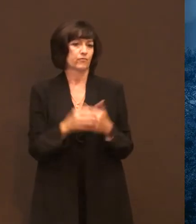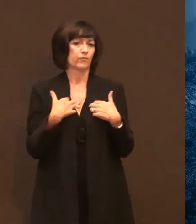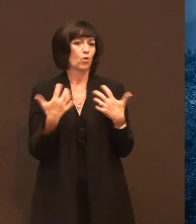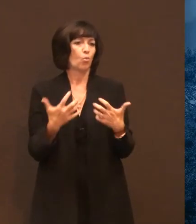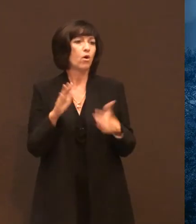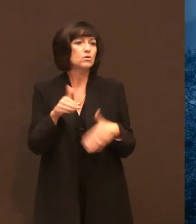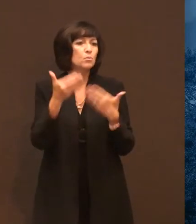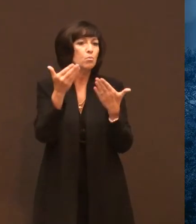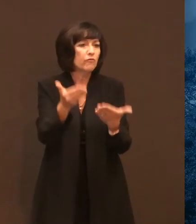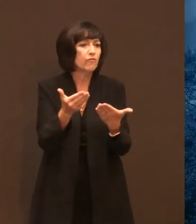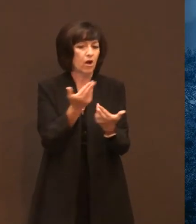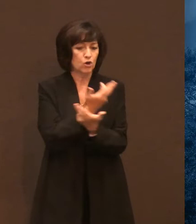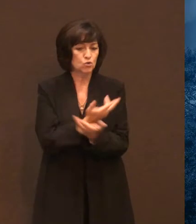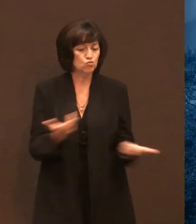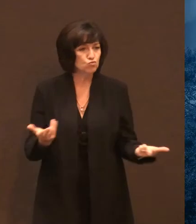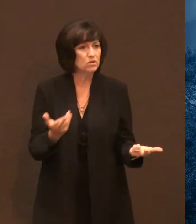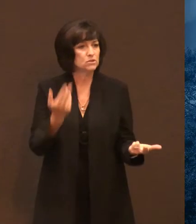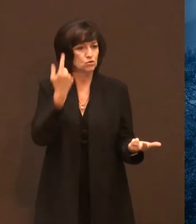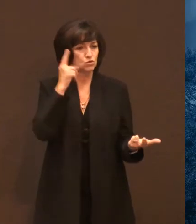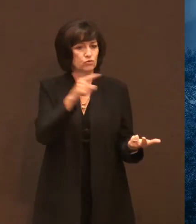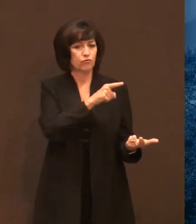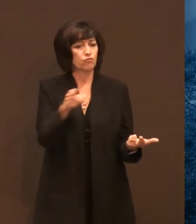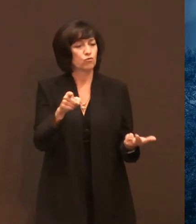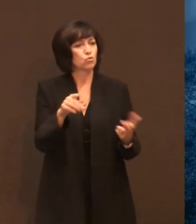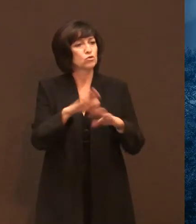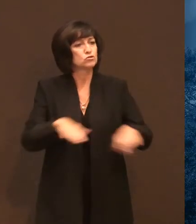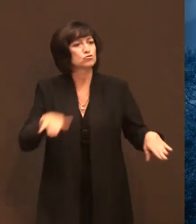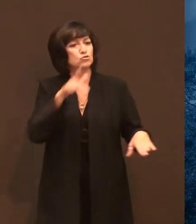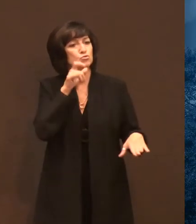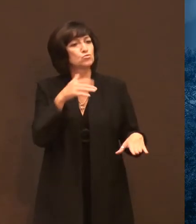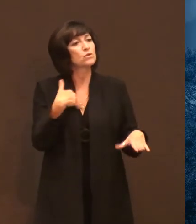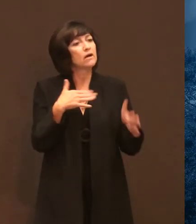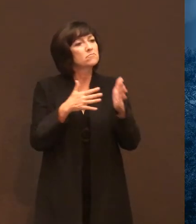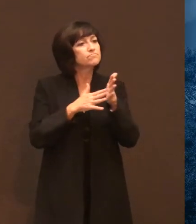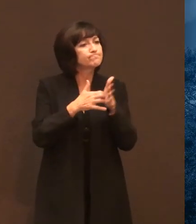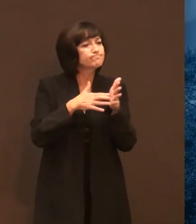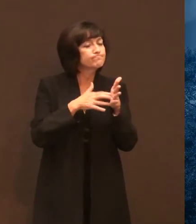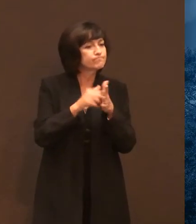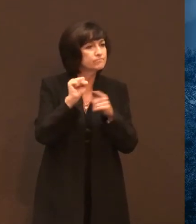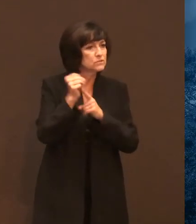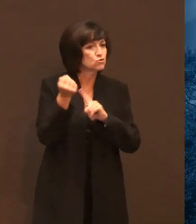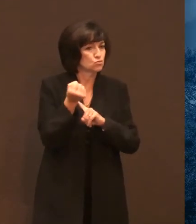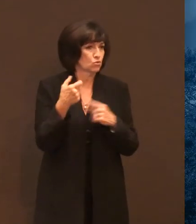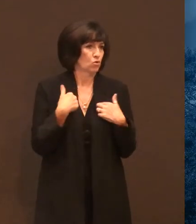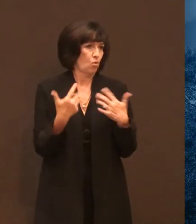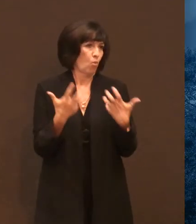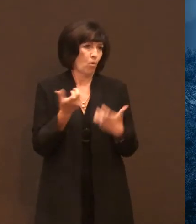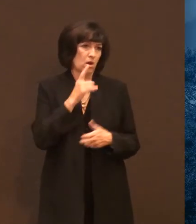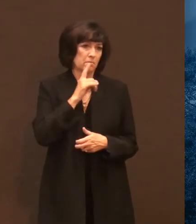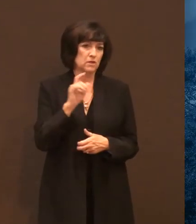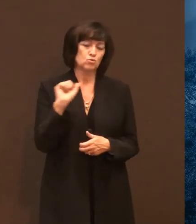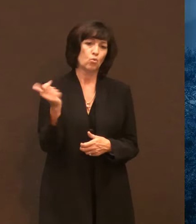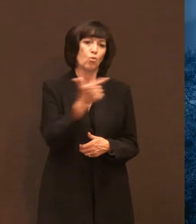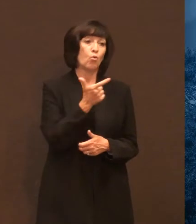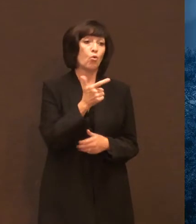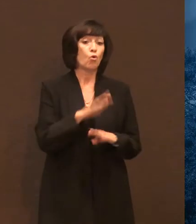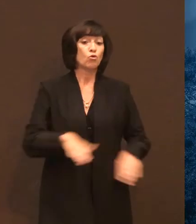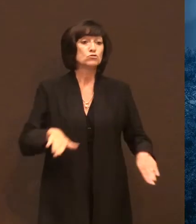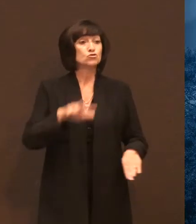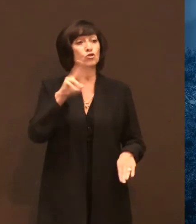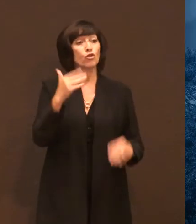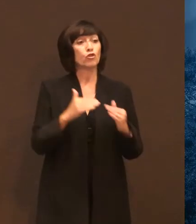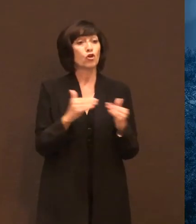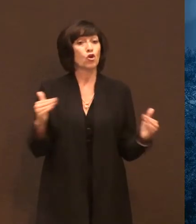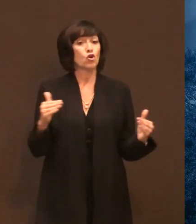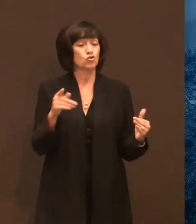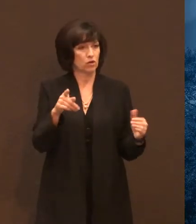equitable resources for disadvantaged children, is to make sure that every third grader can read at grade level, right? And so that